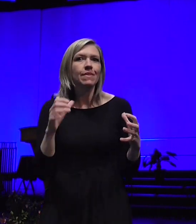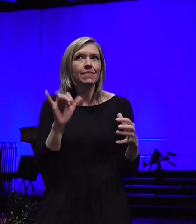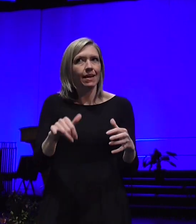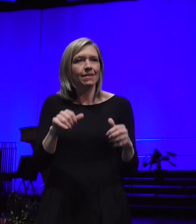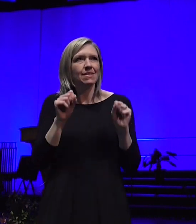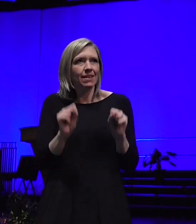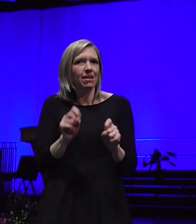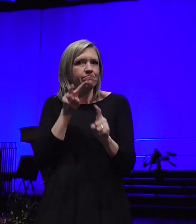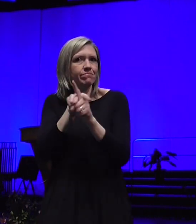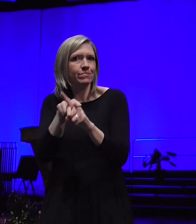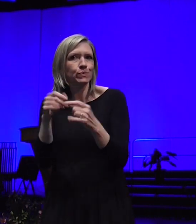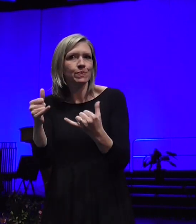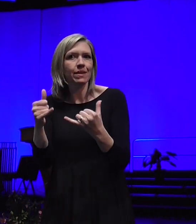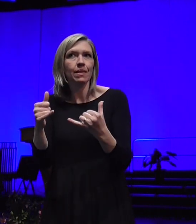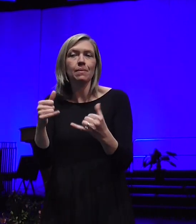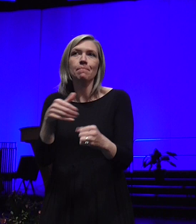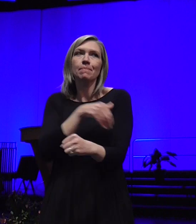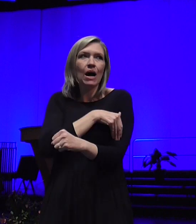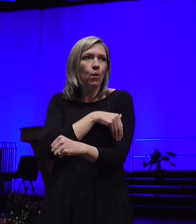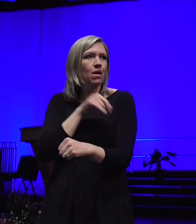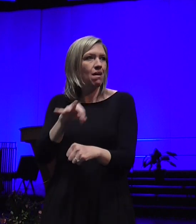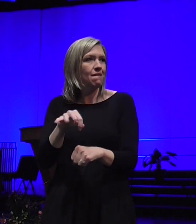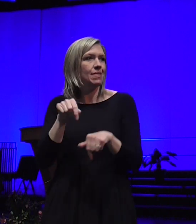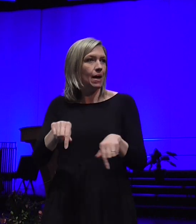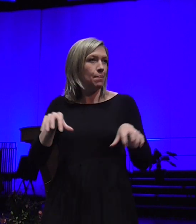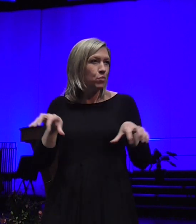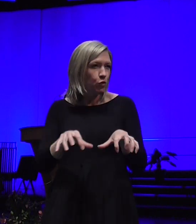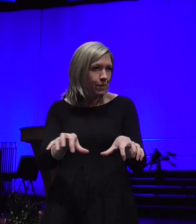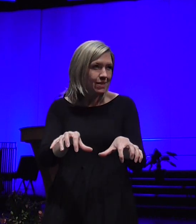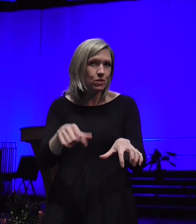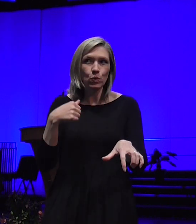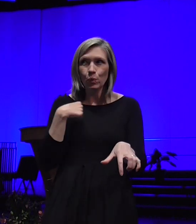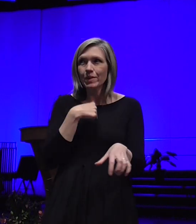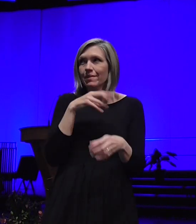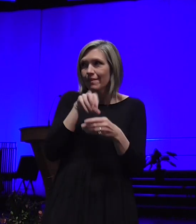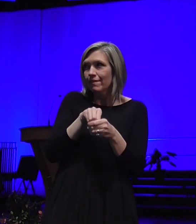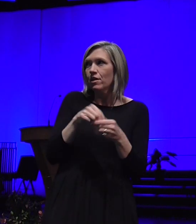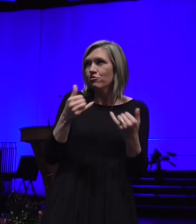the power of the grassroots movement, and we are a part of that right now.